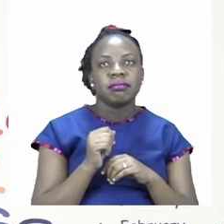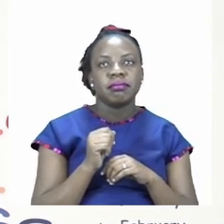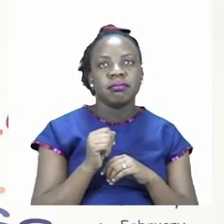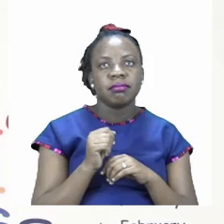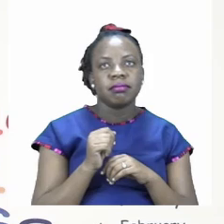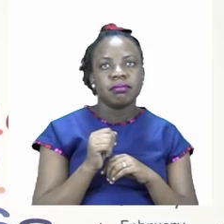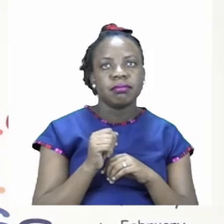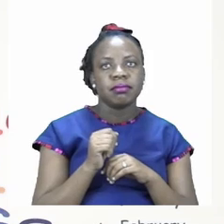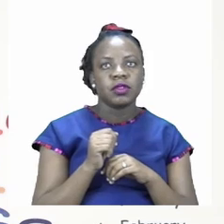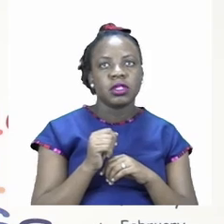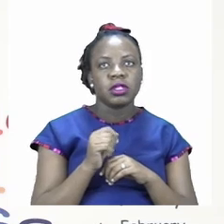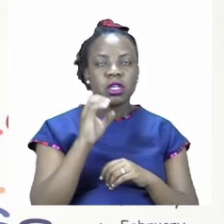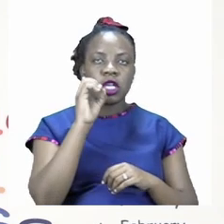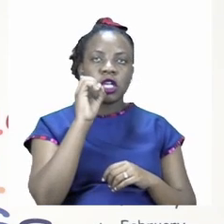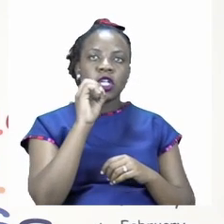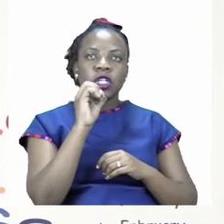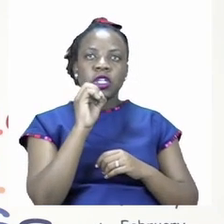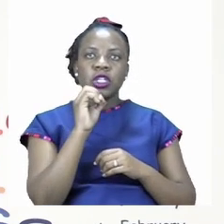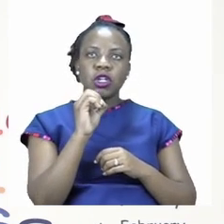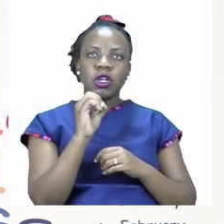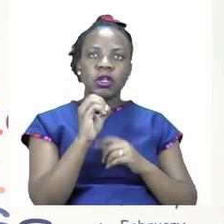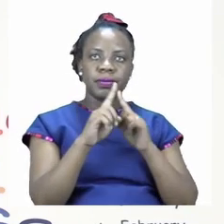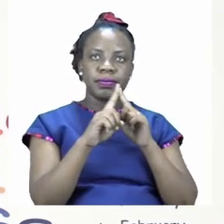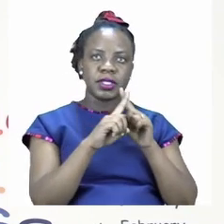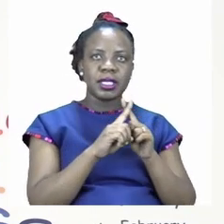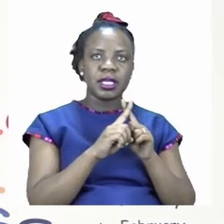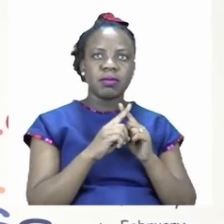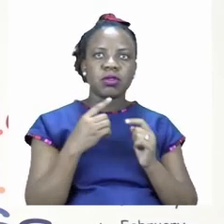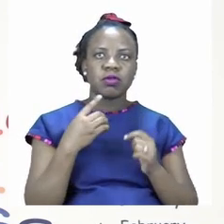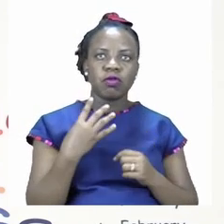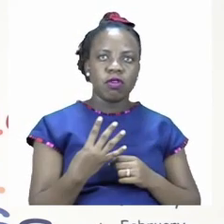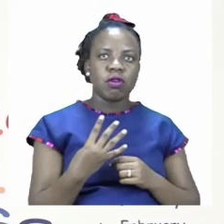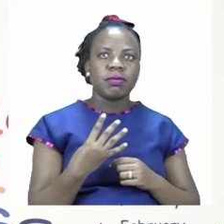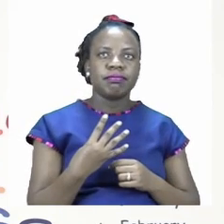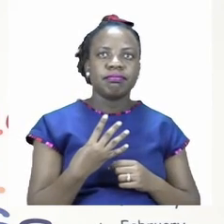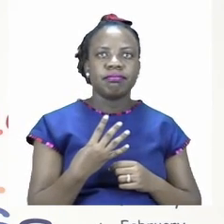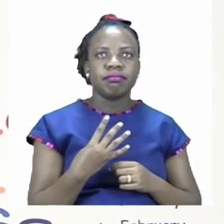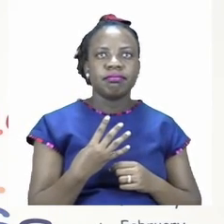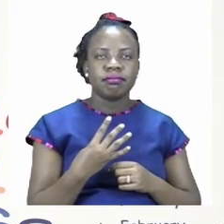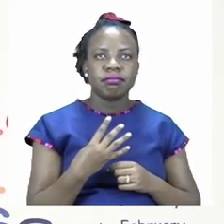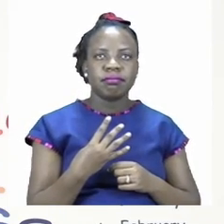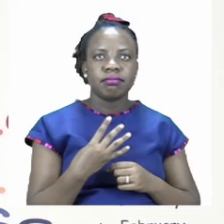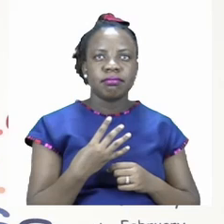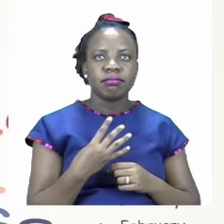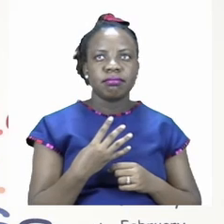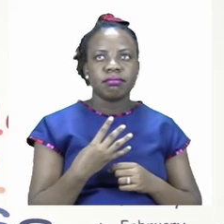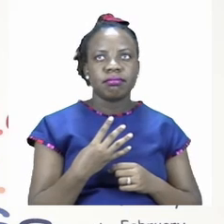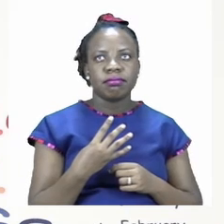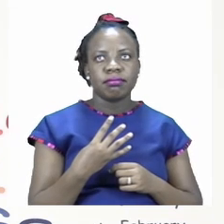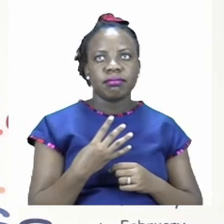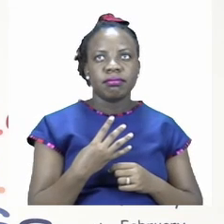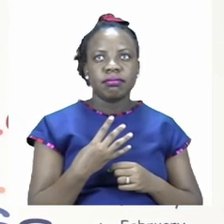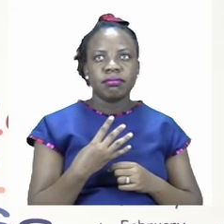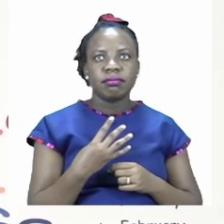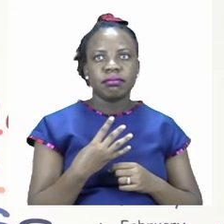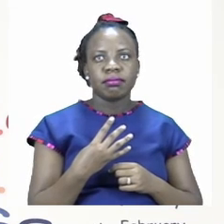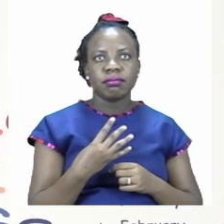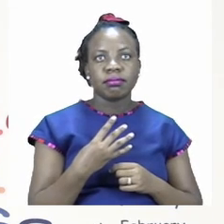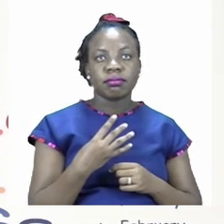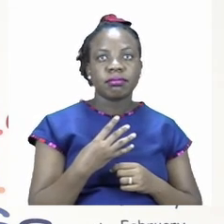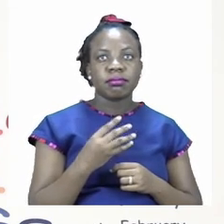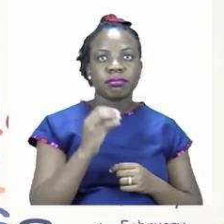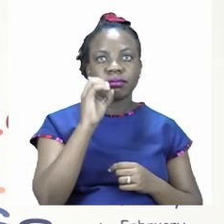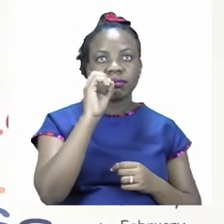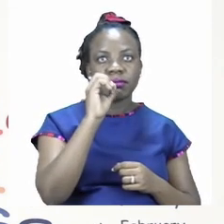by saying 0 times 4. Now remember, boys and girls, 0